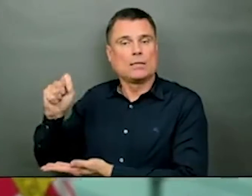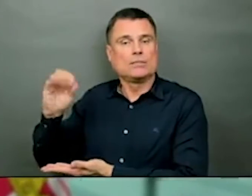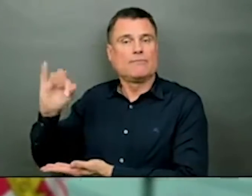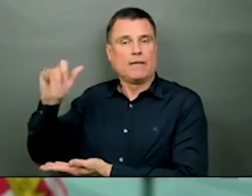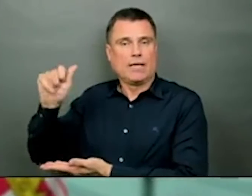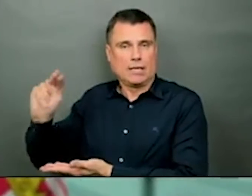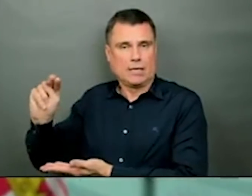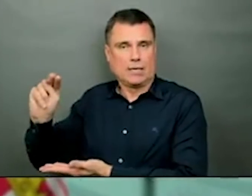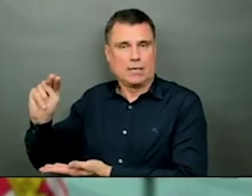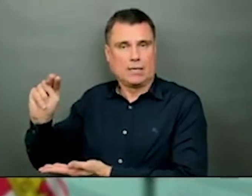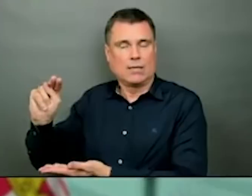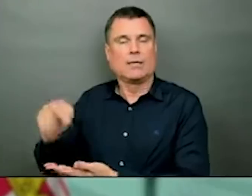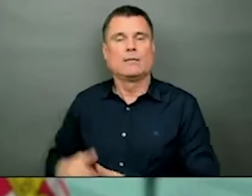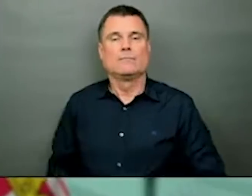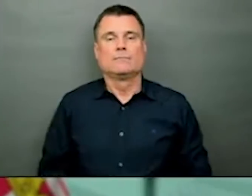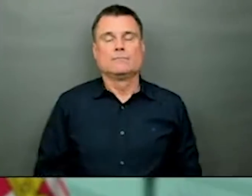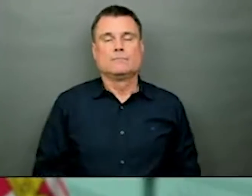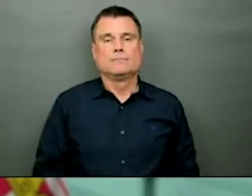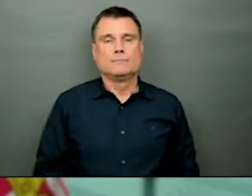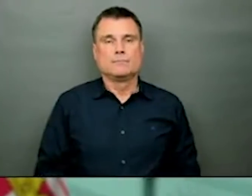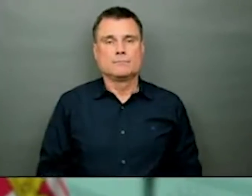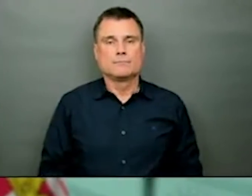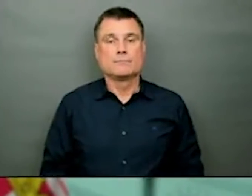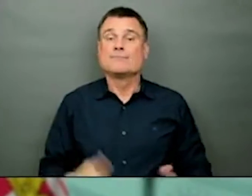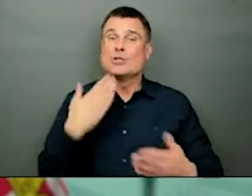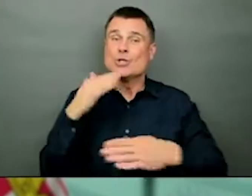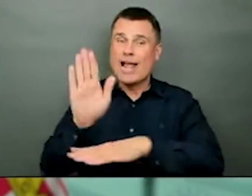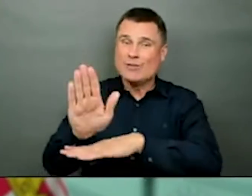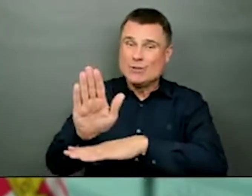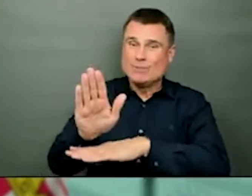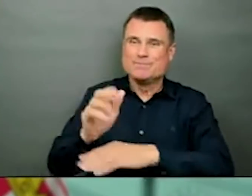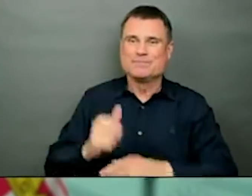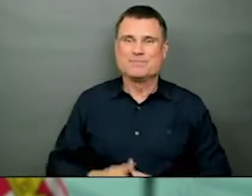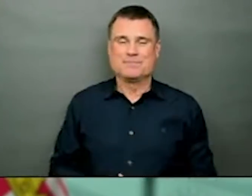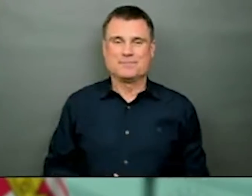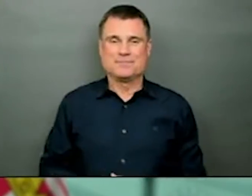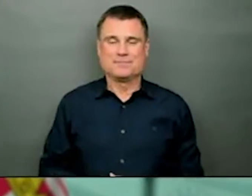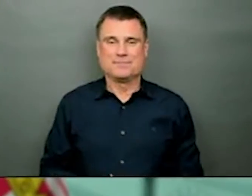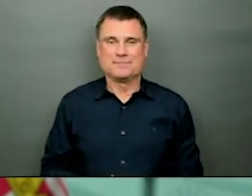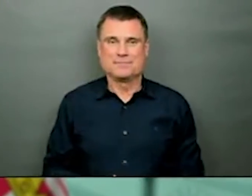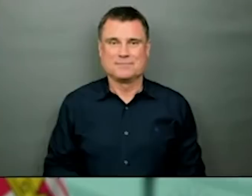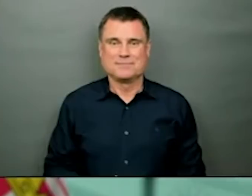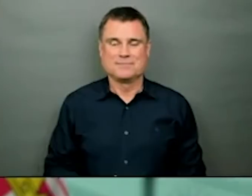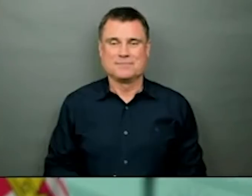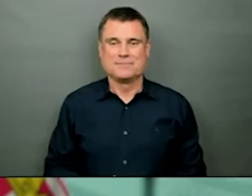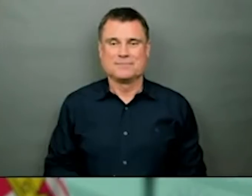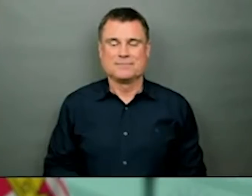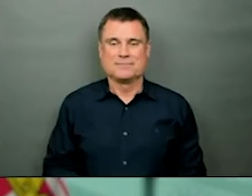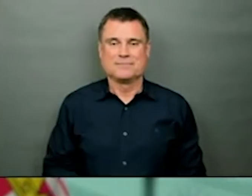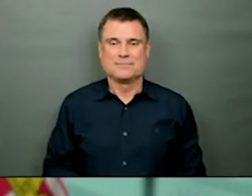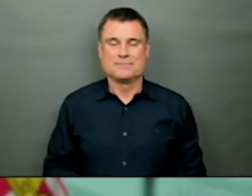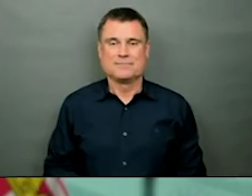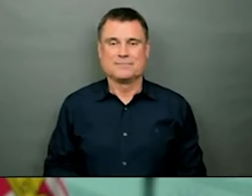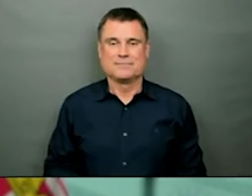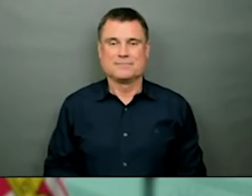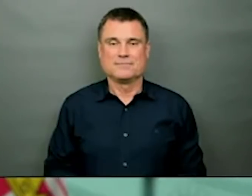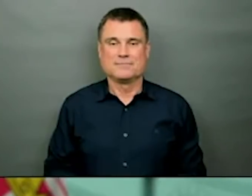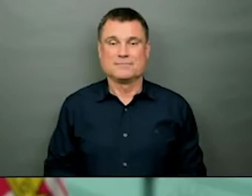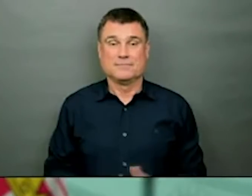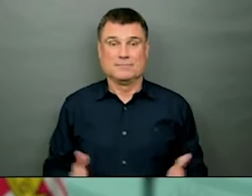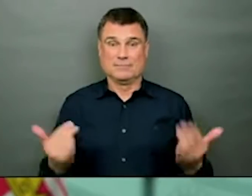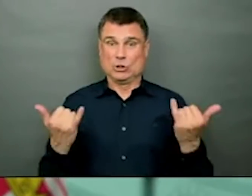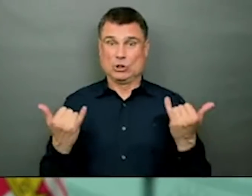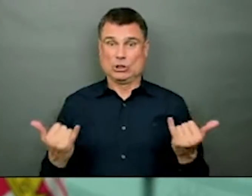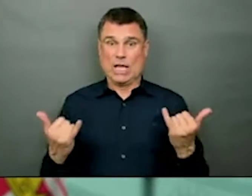Good afternoon, everybody. It is my pleasure to bring you the briefing for February the 19th,